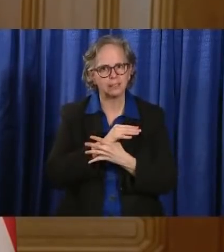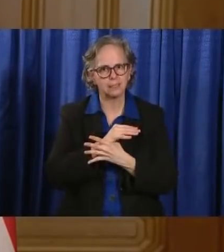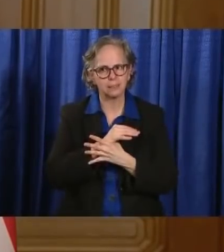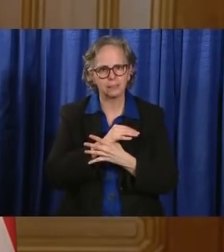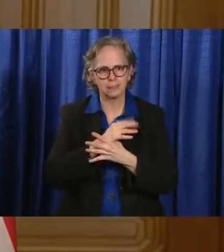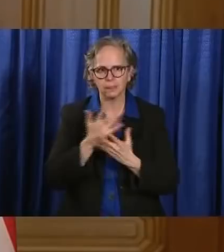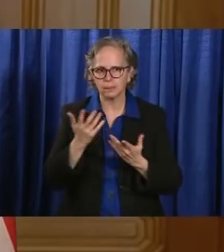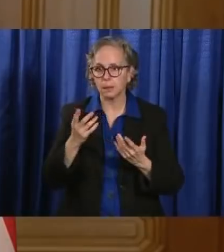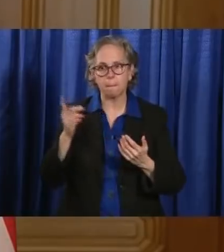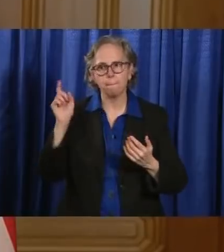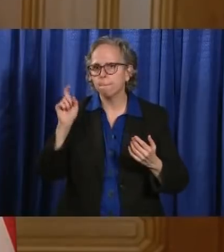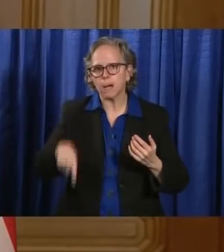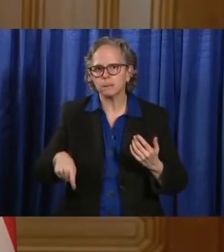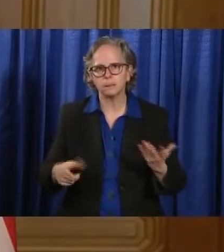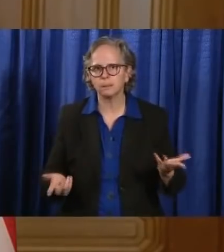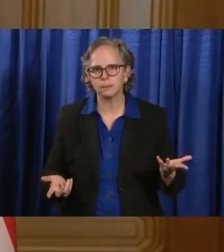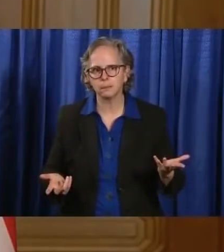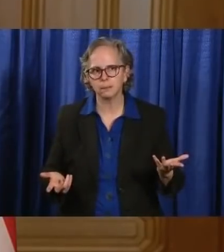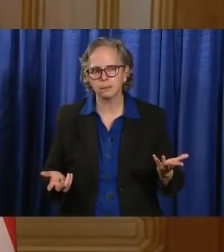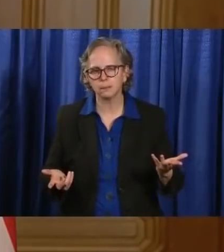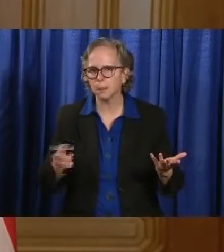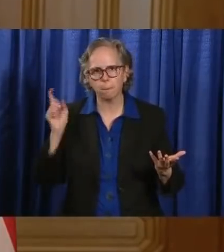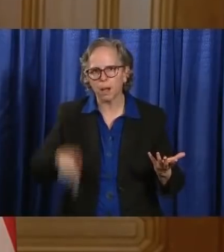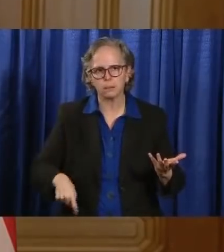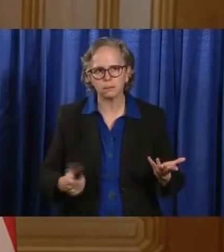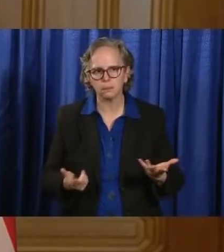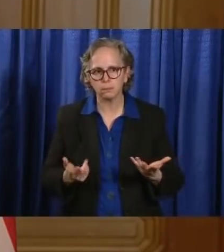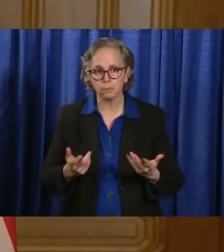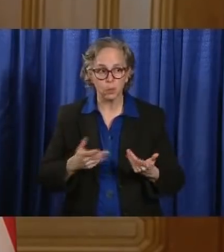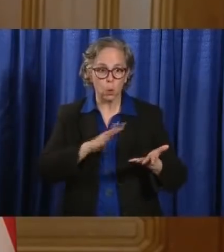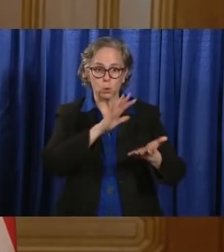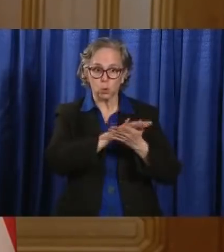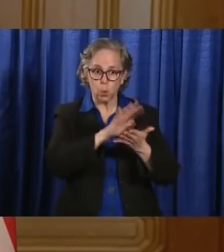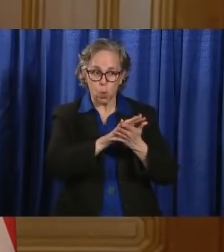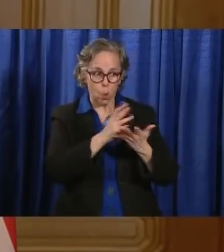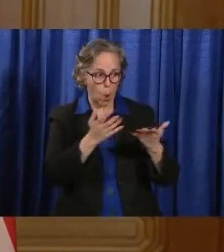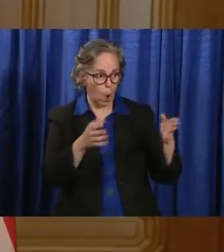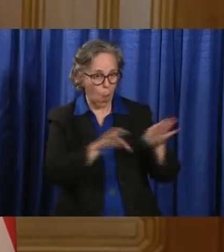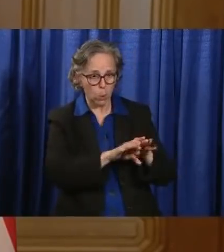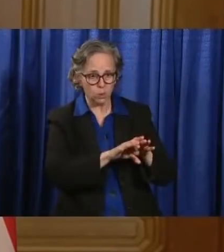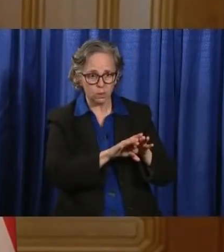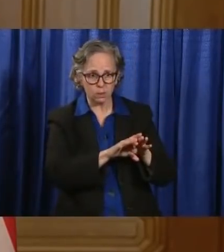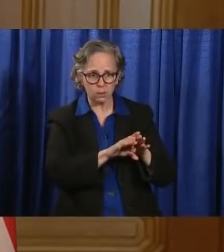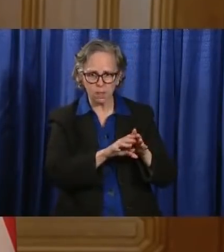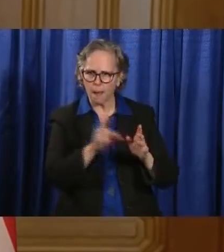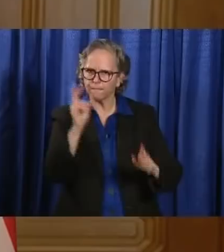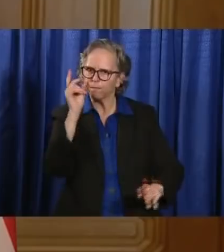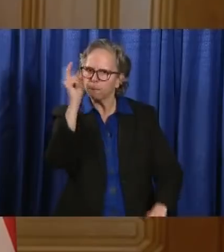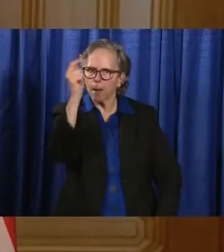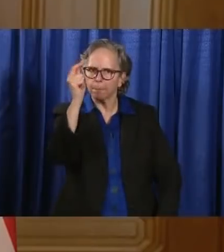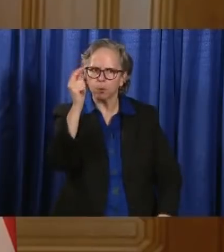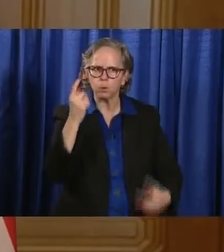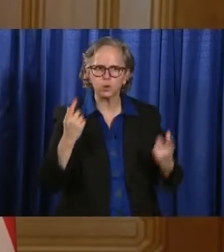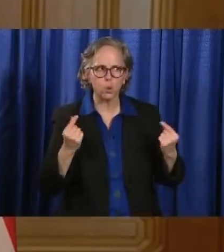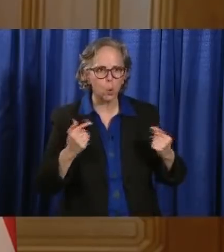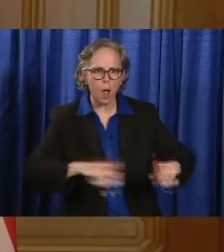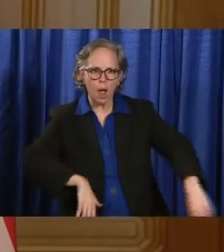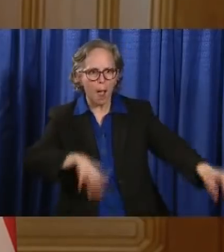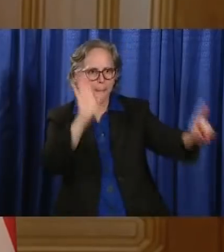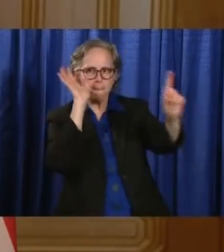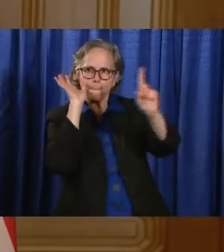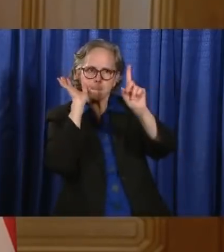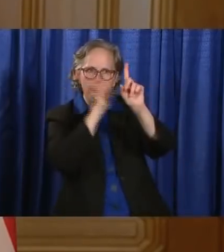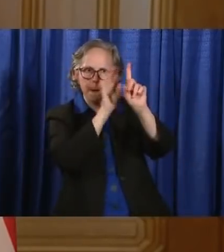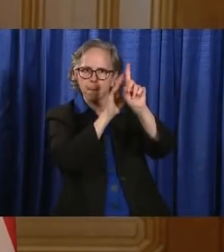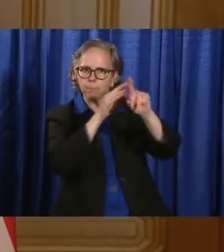When we when we closed the schools, first thing we did is we went right to the Trump administration and said, look, we